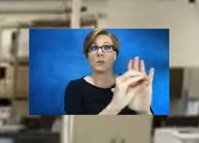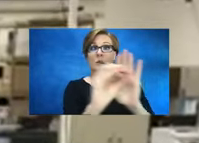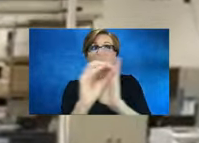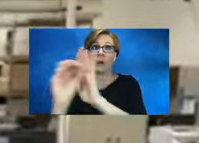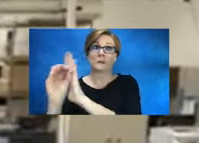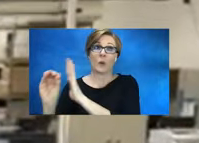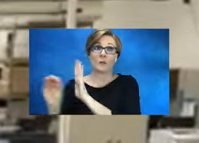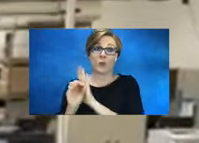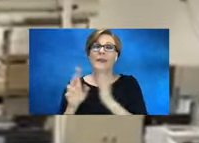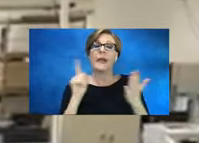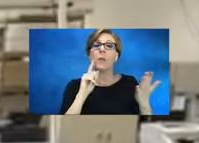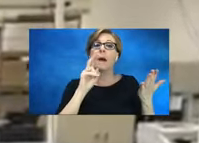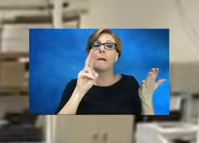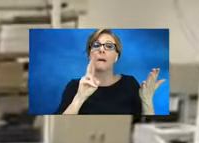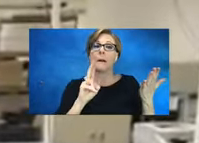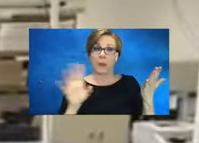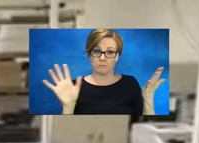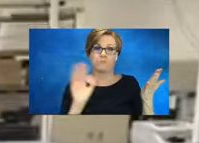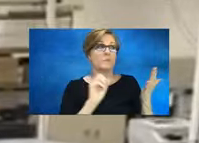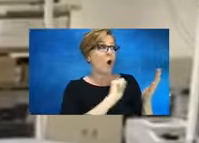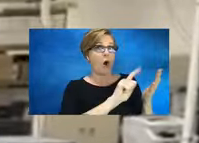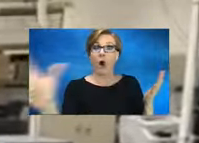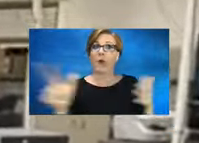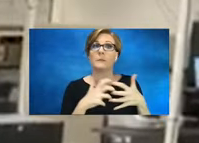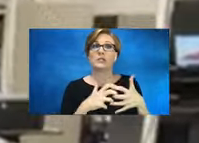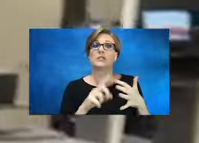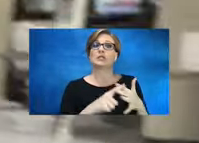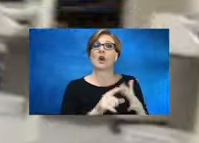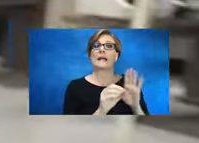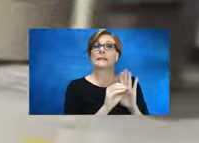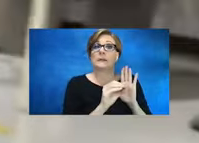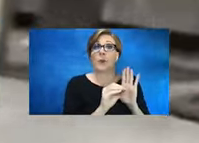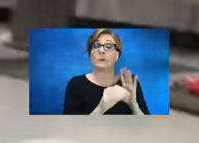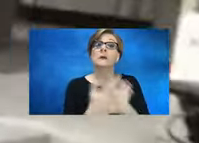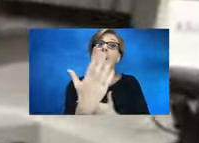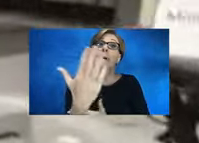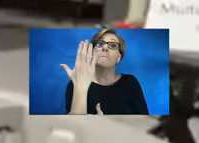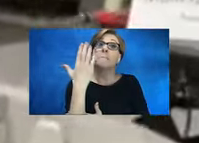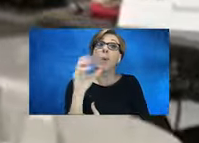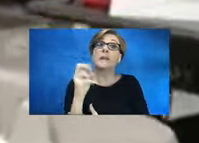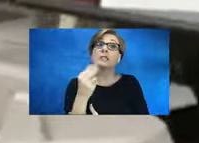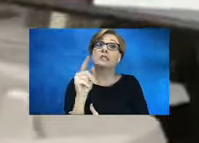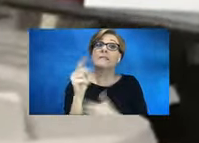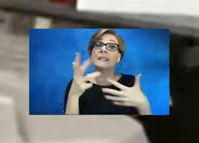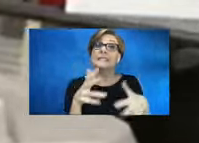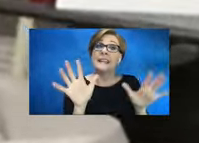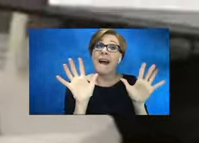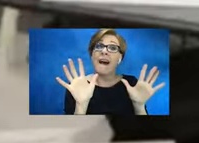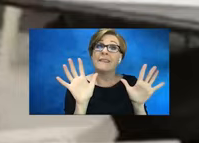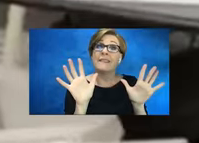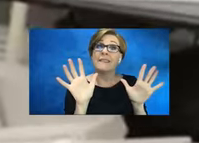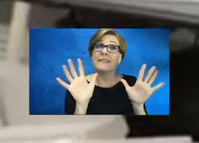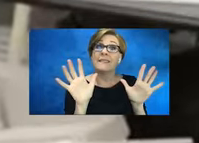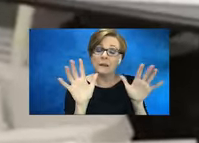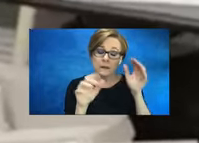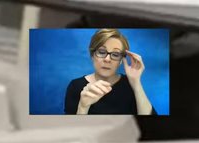off that our tabulators are starting at zero. At the end of our morning shift, our employees would